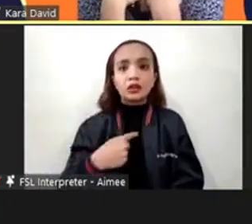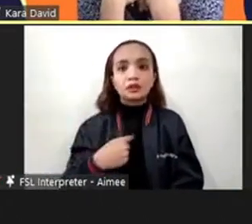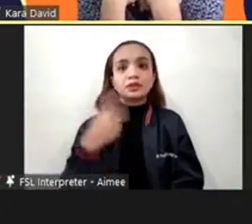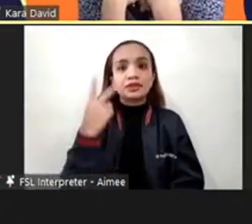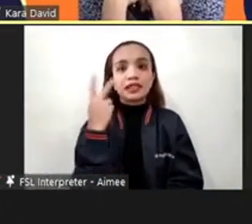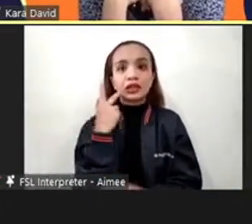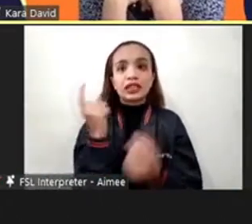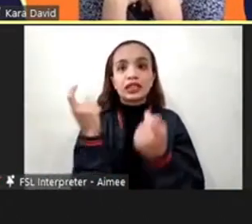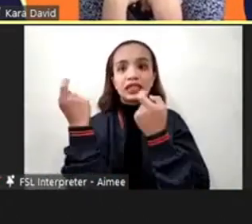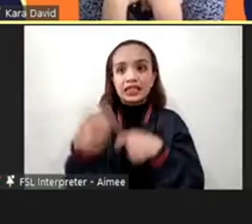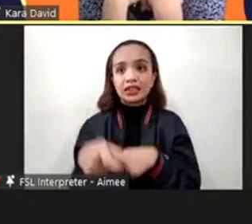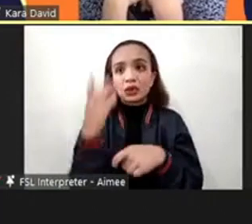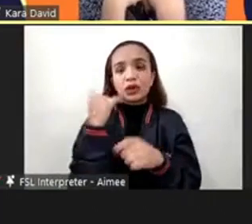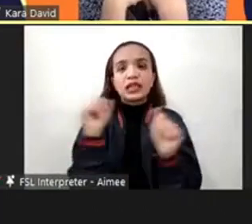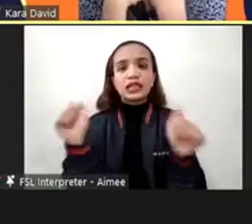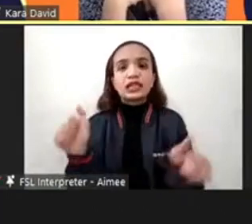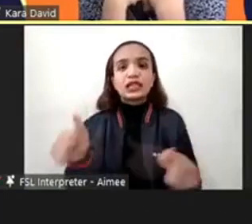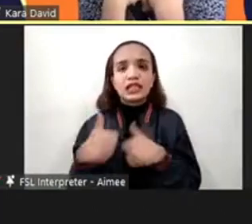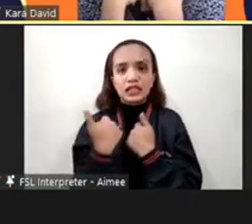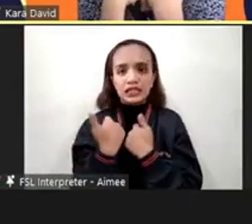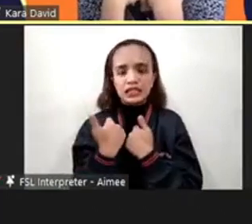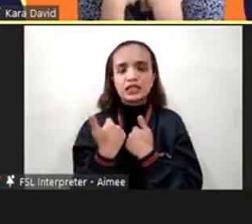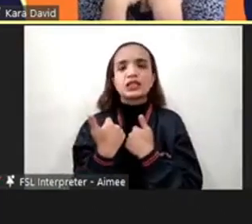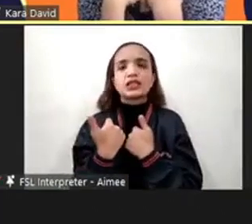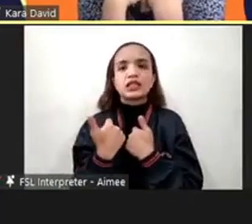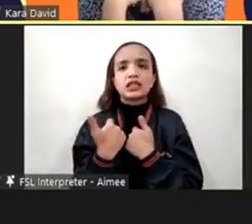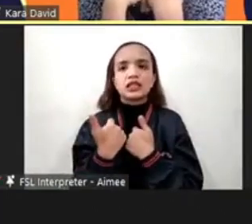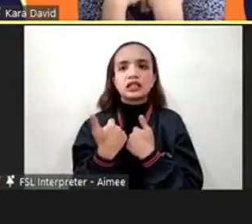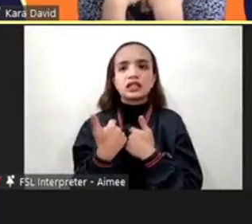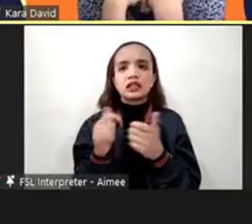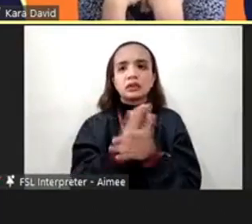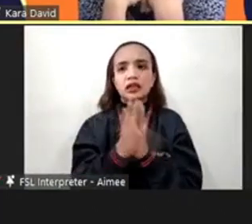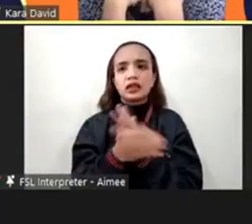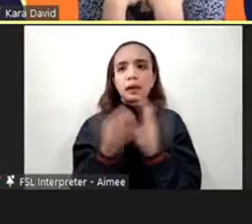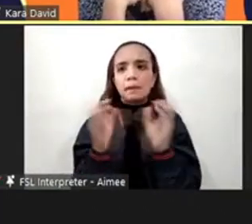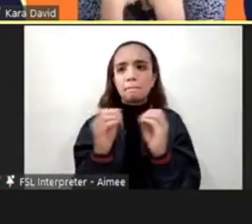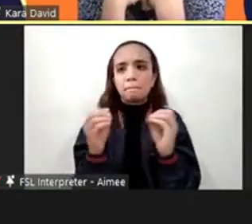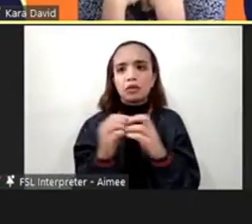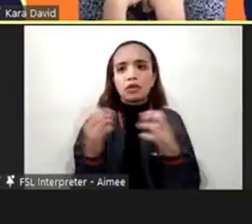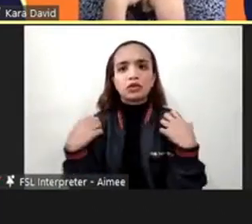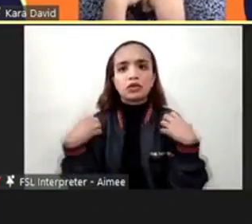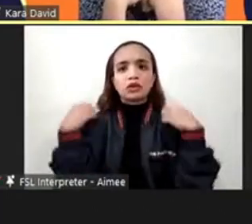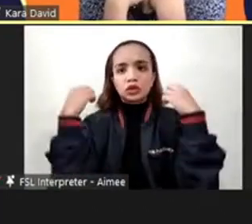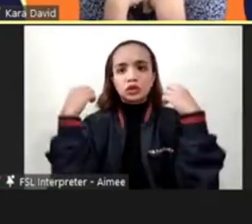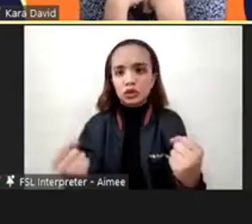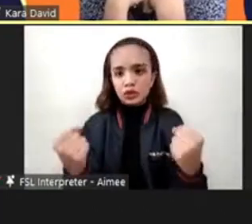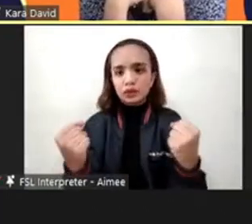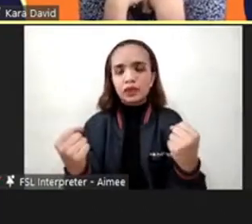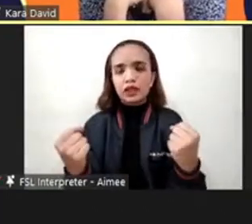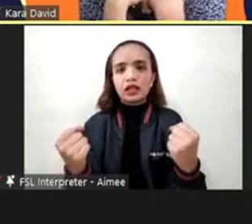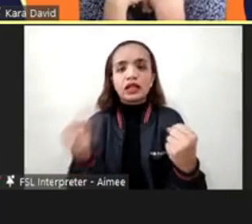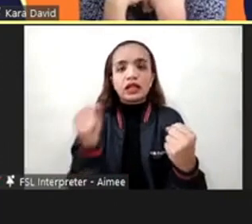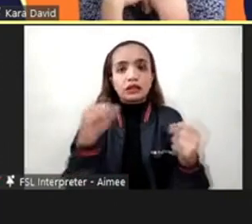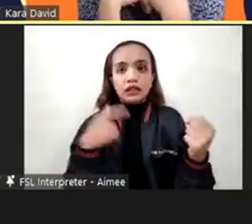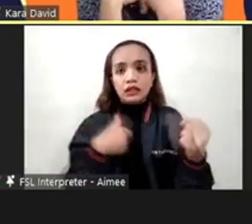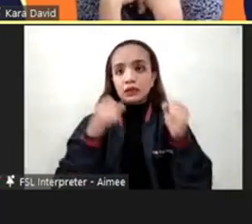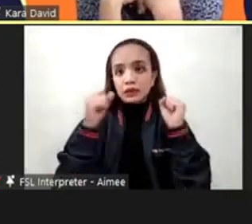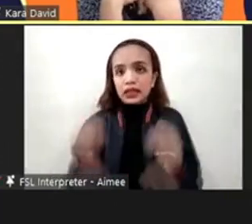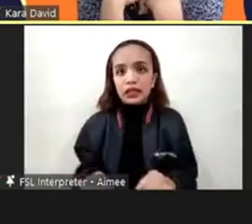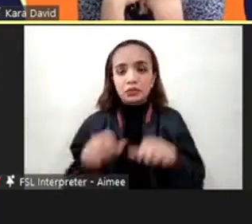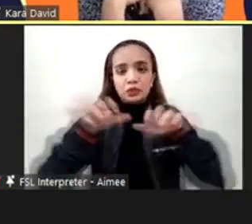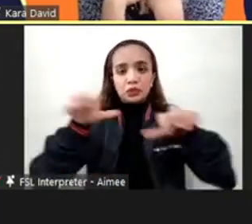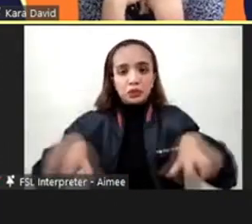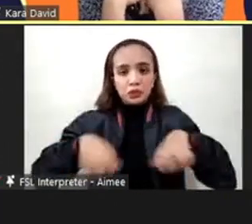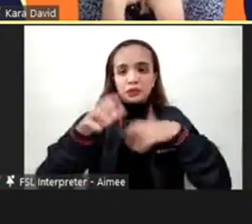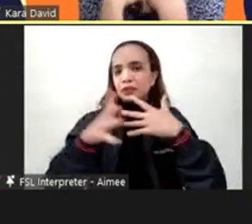a challenge for me to be stronger. And if I am able to function pa rin even with my